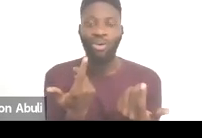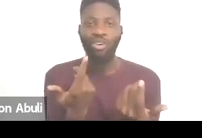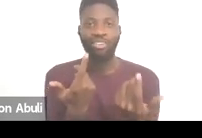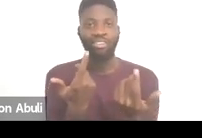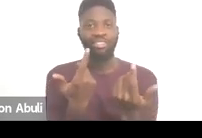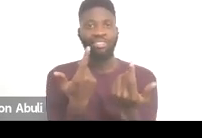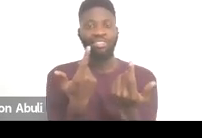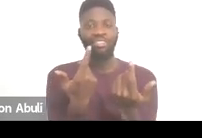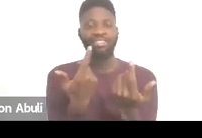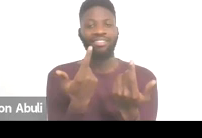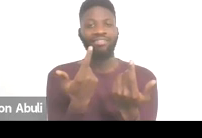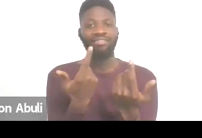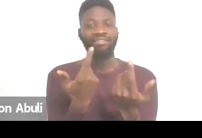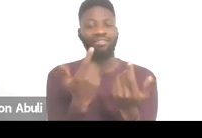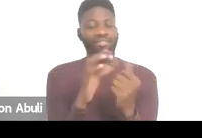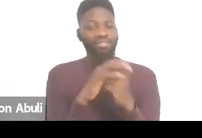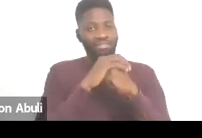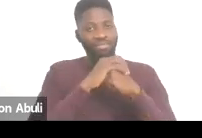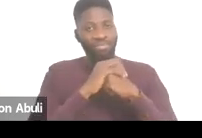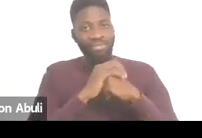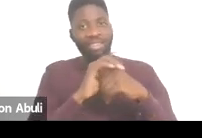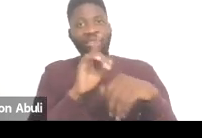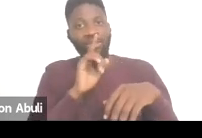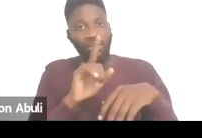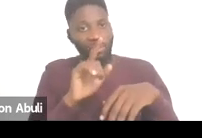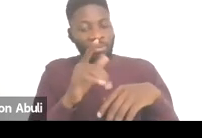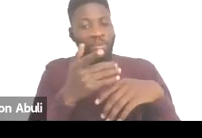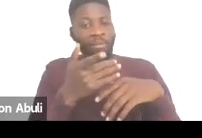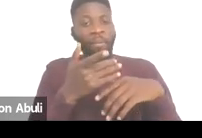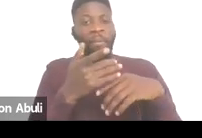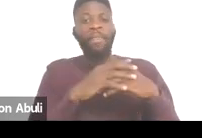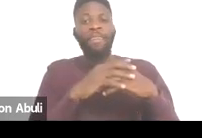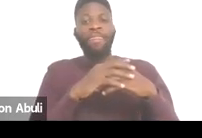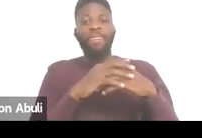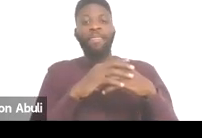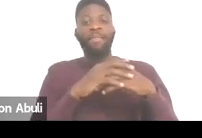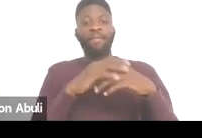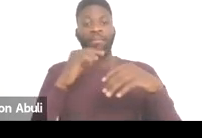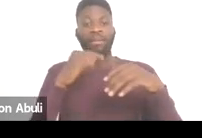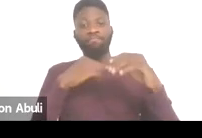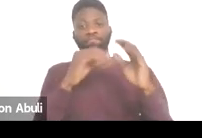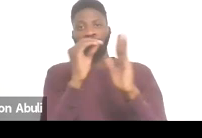your money from you? So for me, I've listed a few.